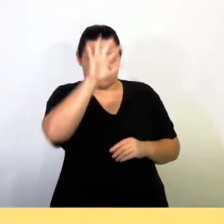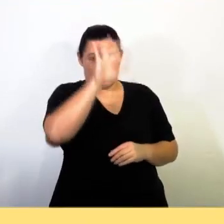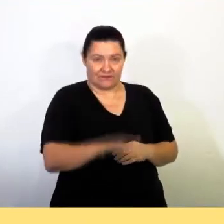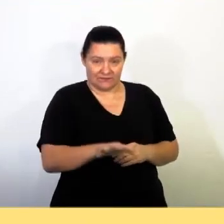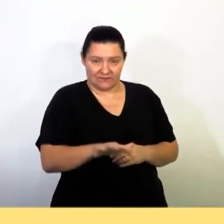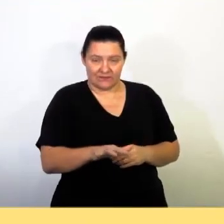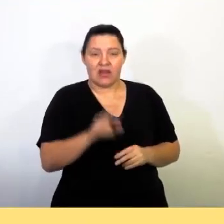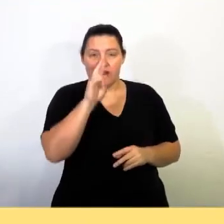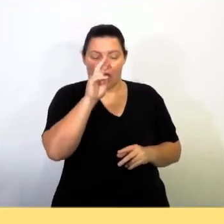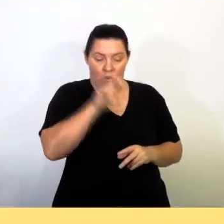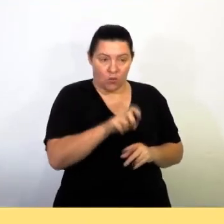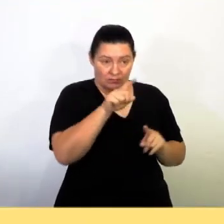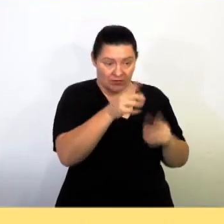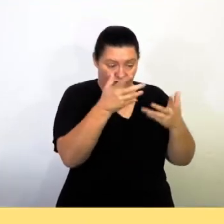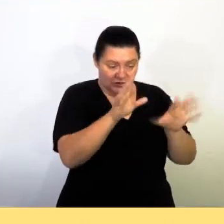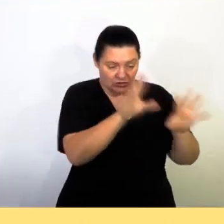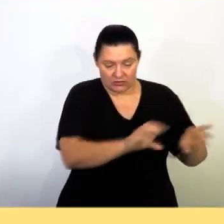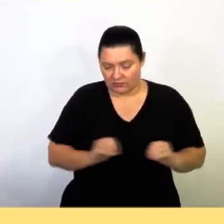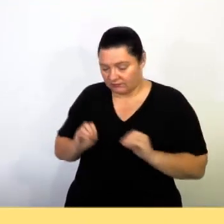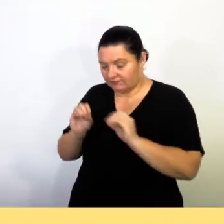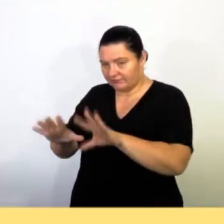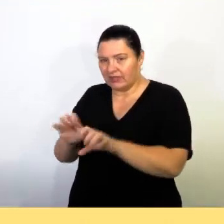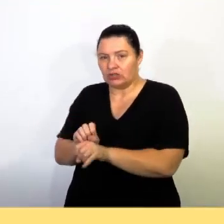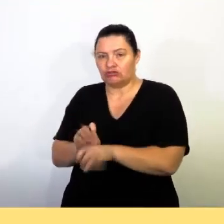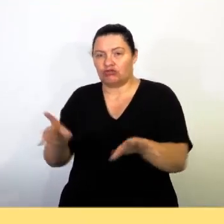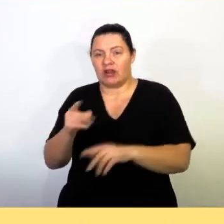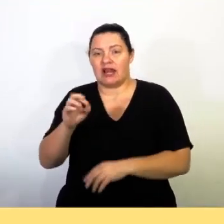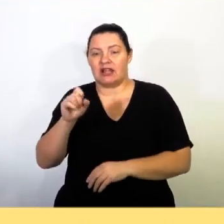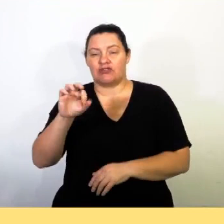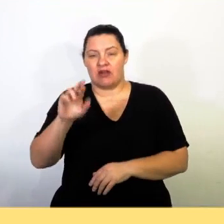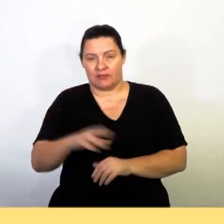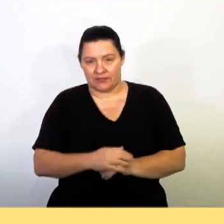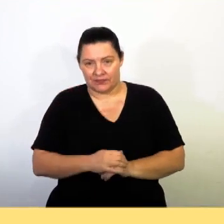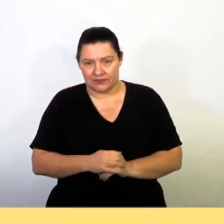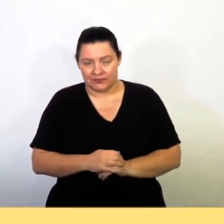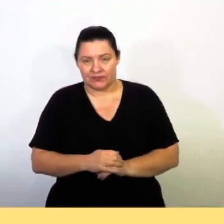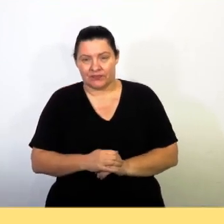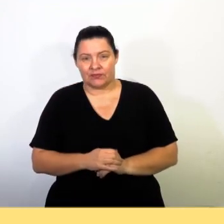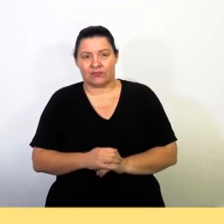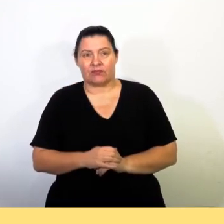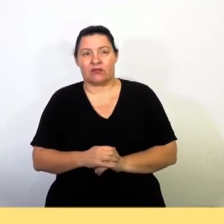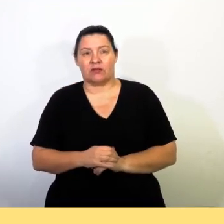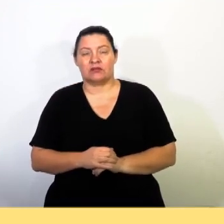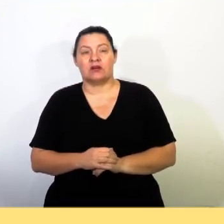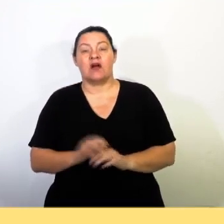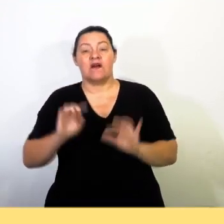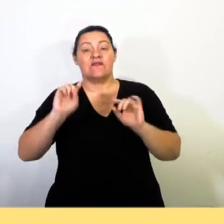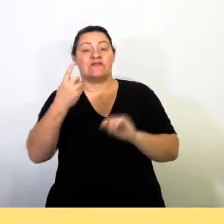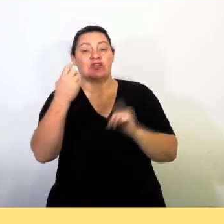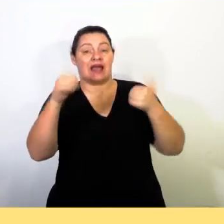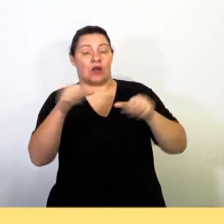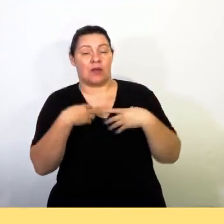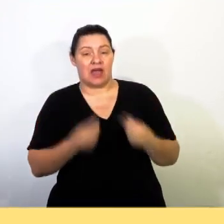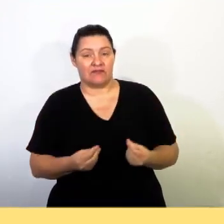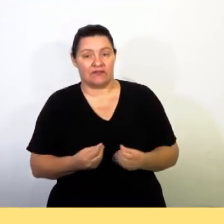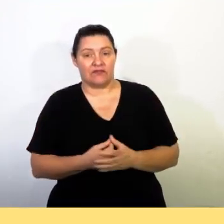have the solution, then I need to post to the general ledger. Let's quickly post to the general ledger. The